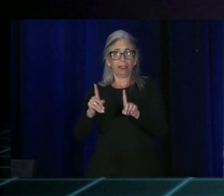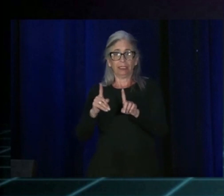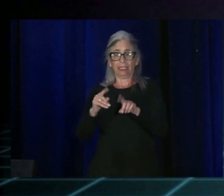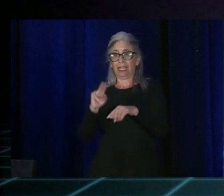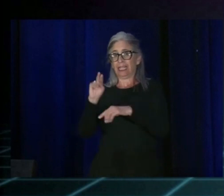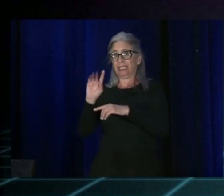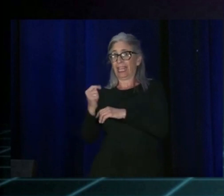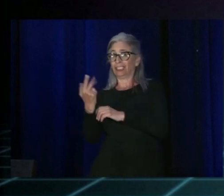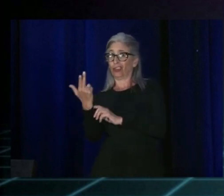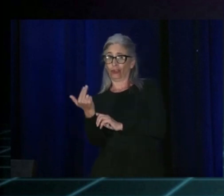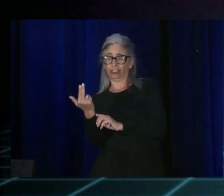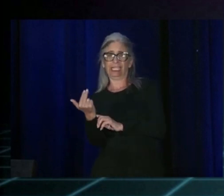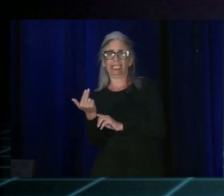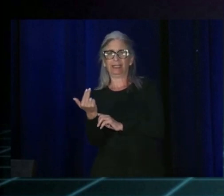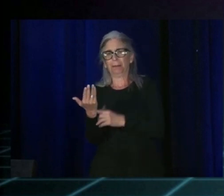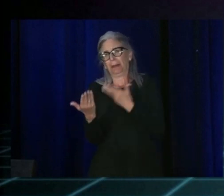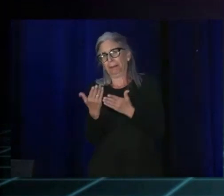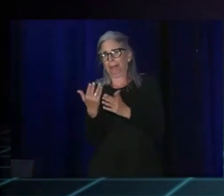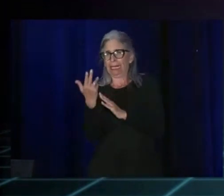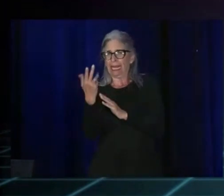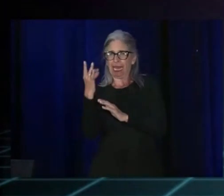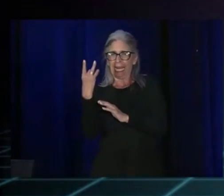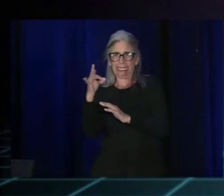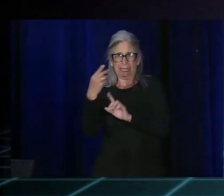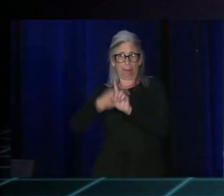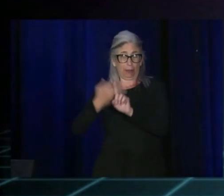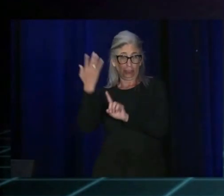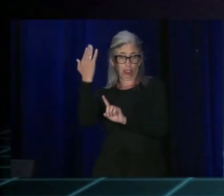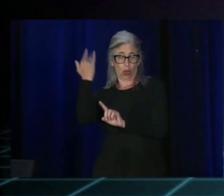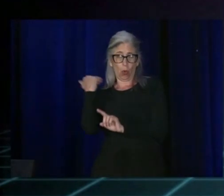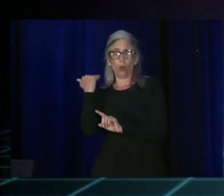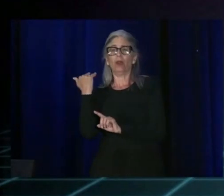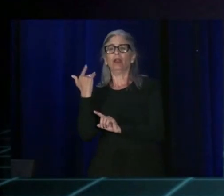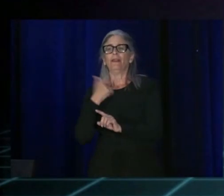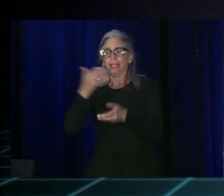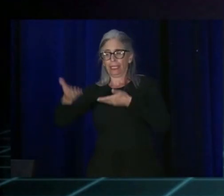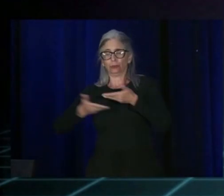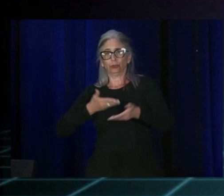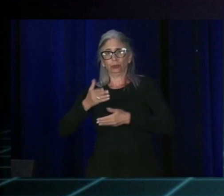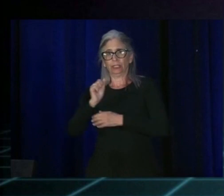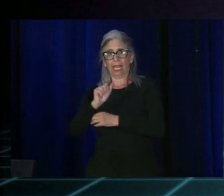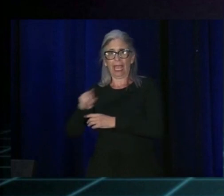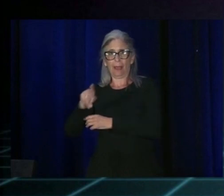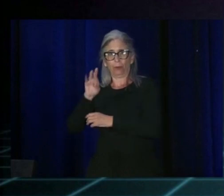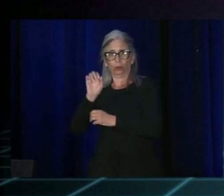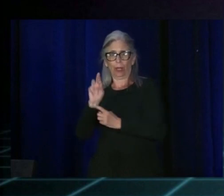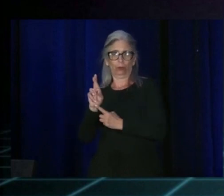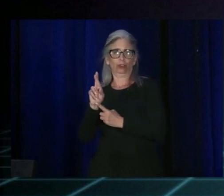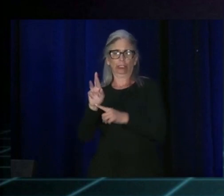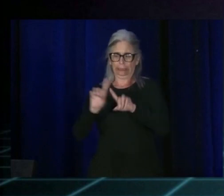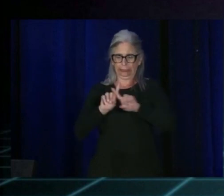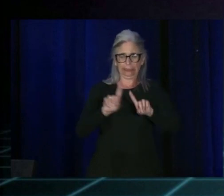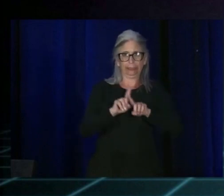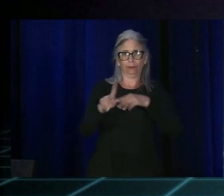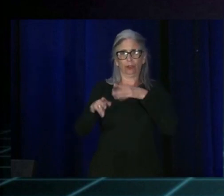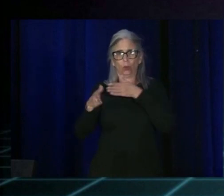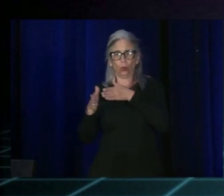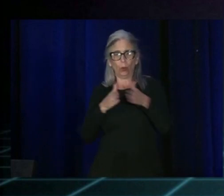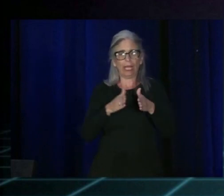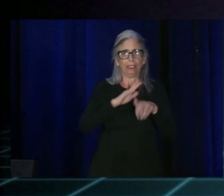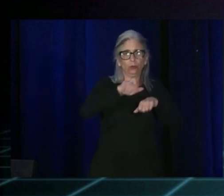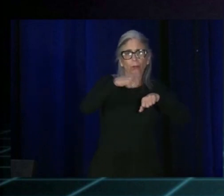13, I don't know, maybe 18 months ago, they introduced the app router, which is a different way to build out